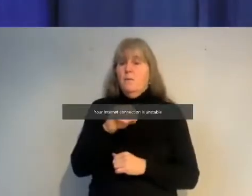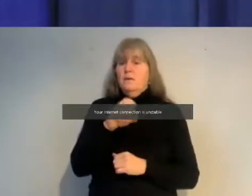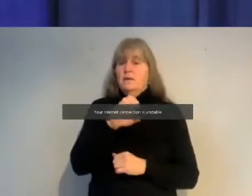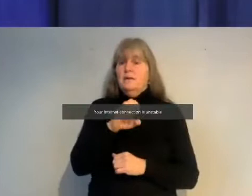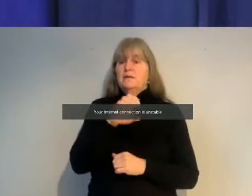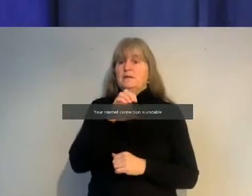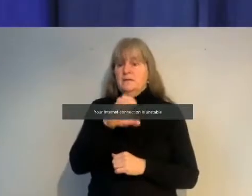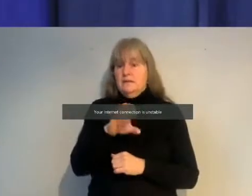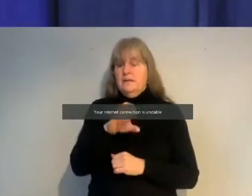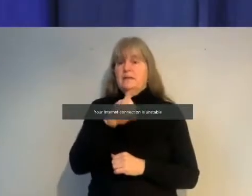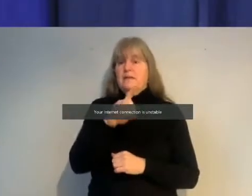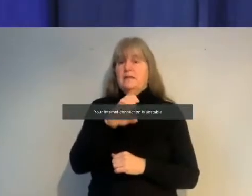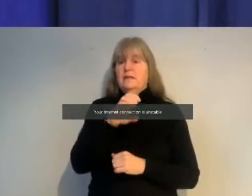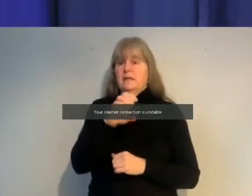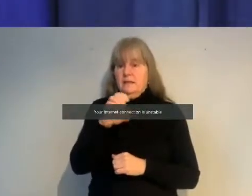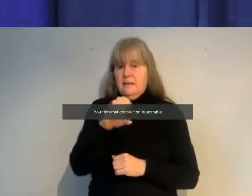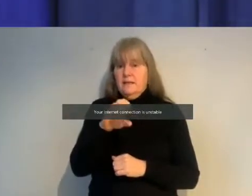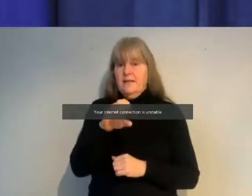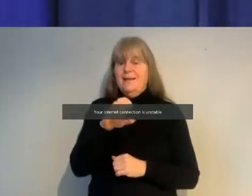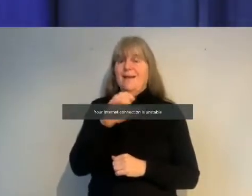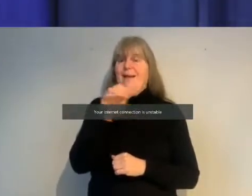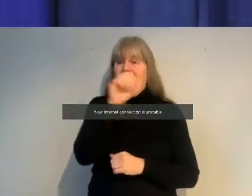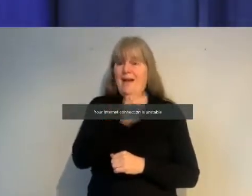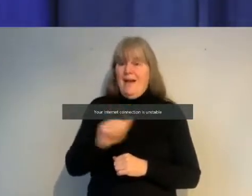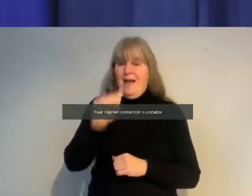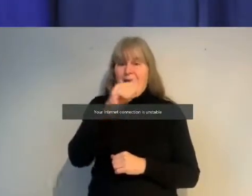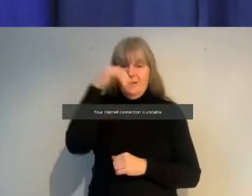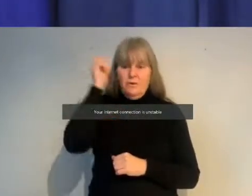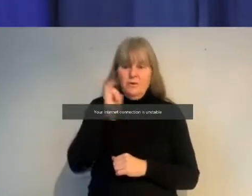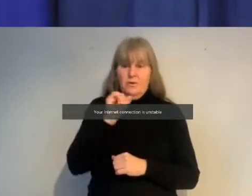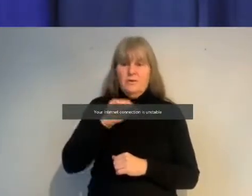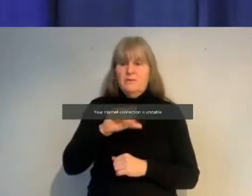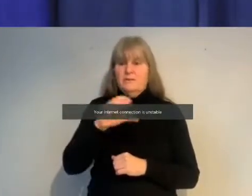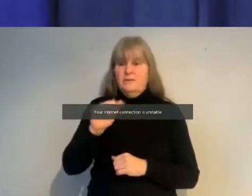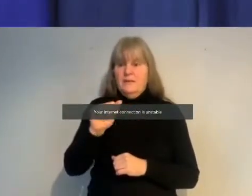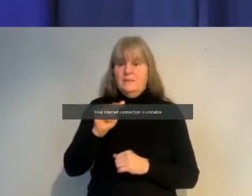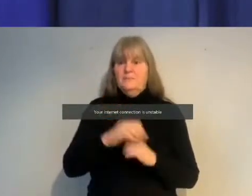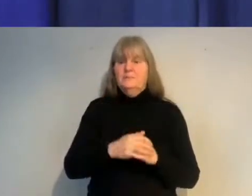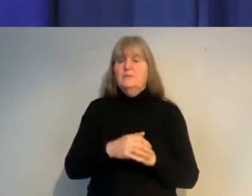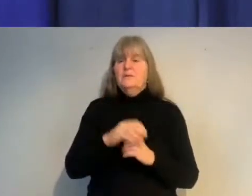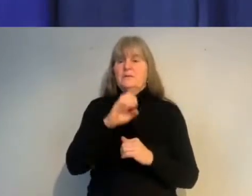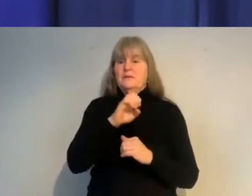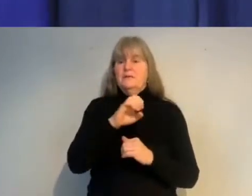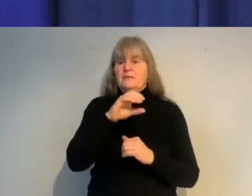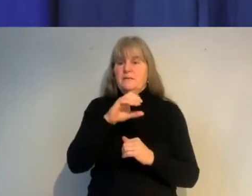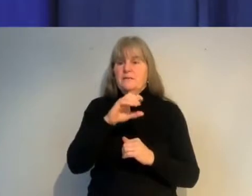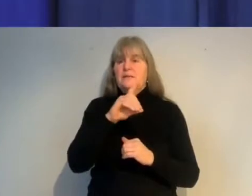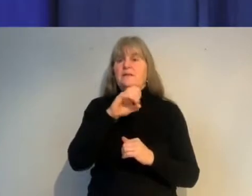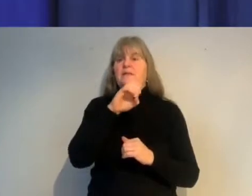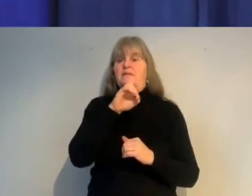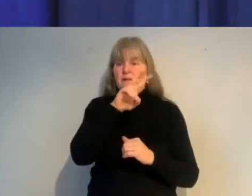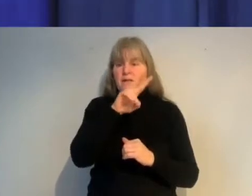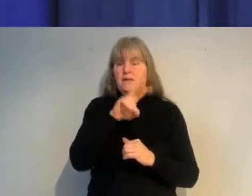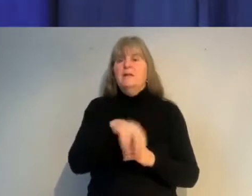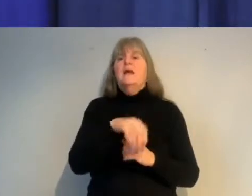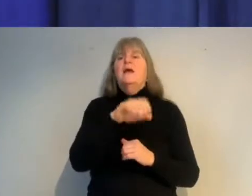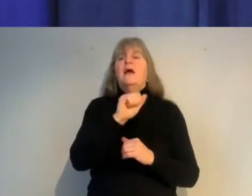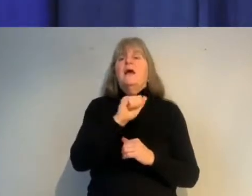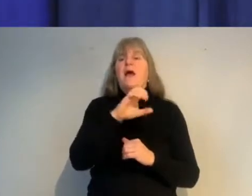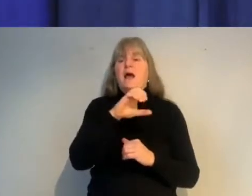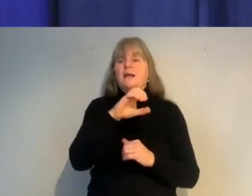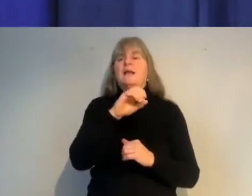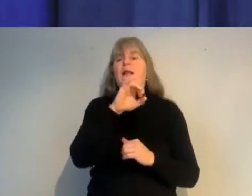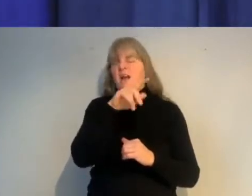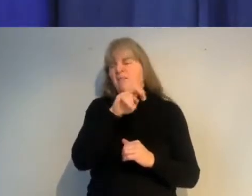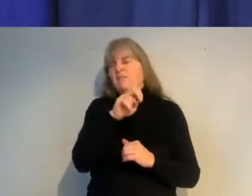and that's at yukon.ca. So ecdev, ecdev, at yukon.ca, or